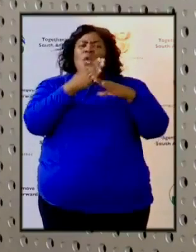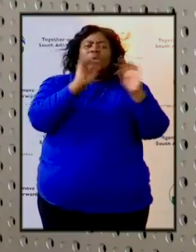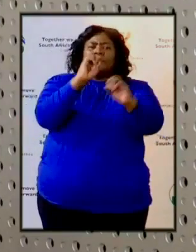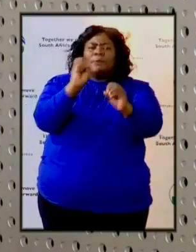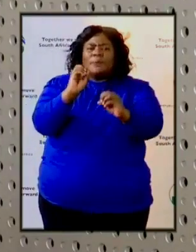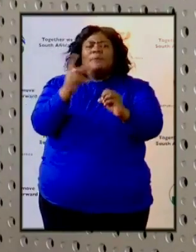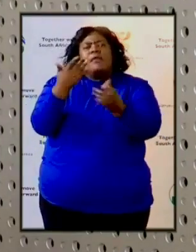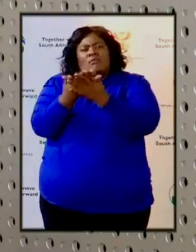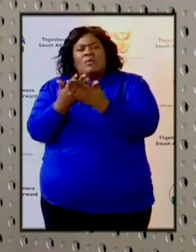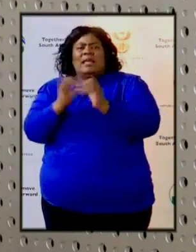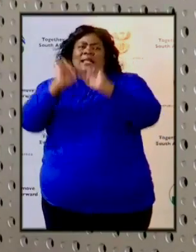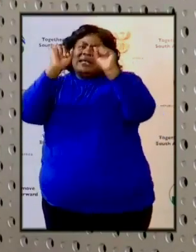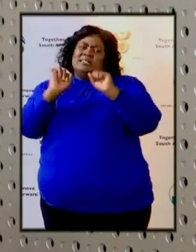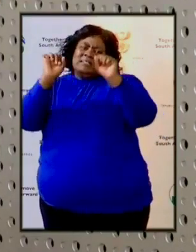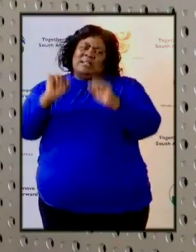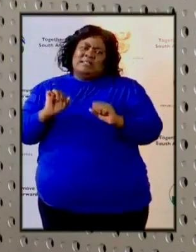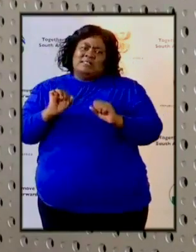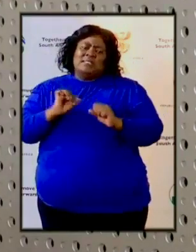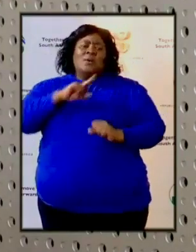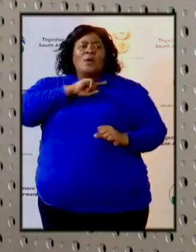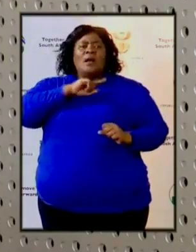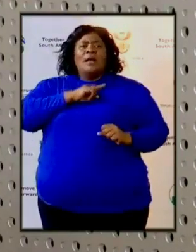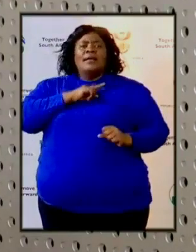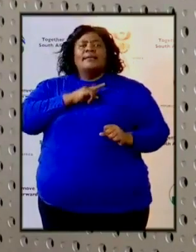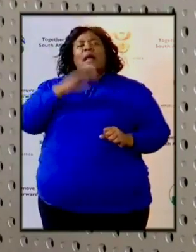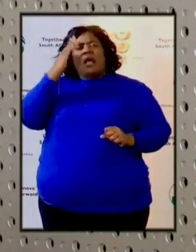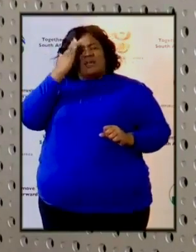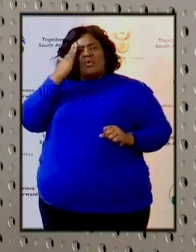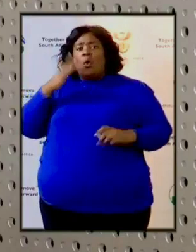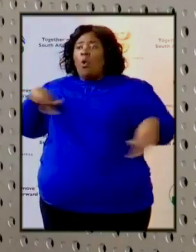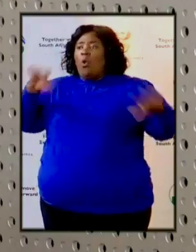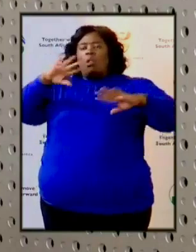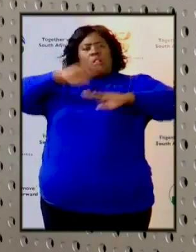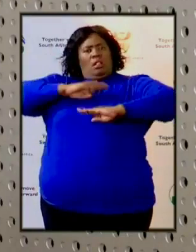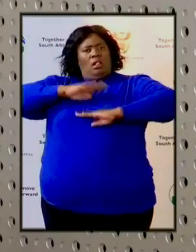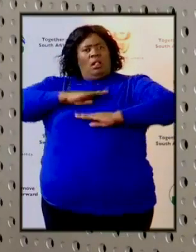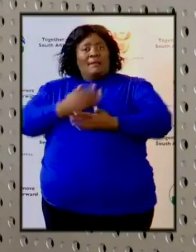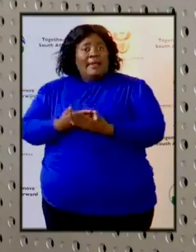We are afraid that we can't satisfy everyone, but we hear you.